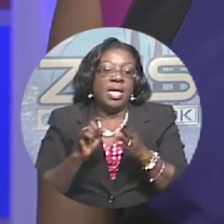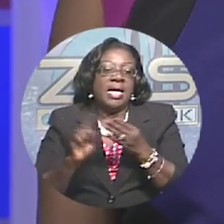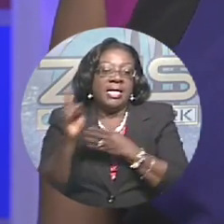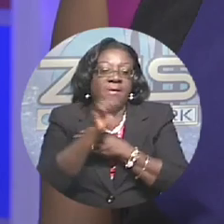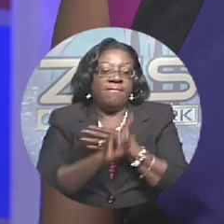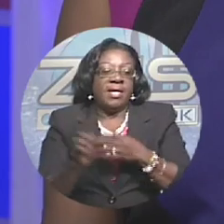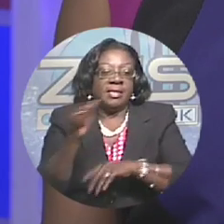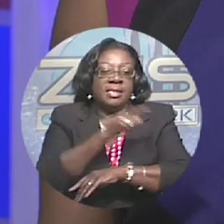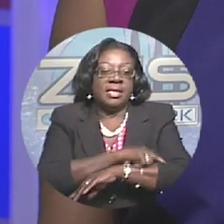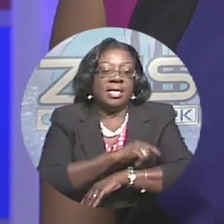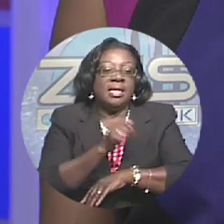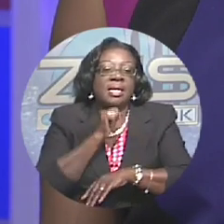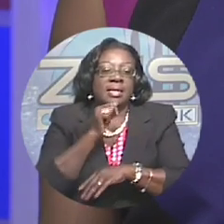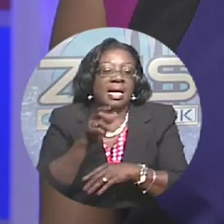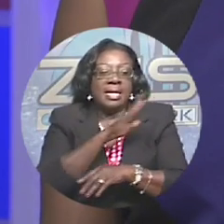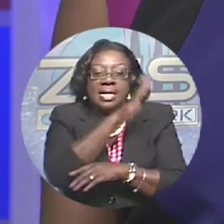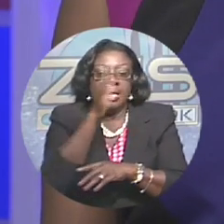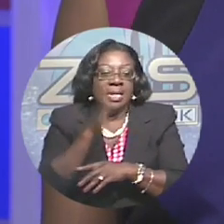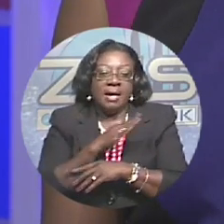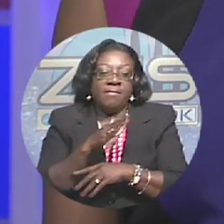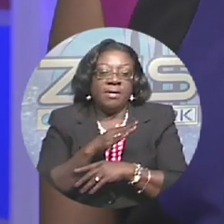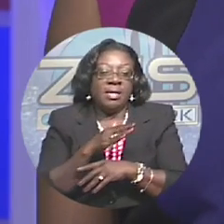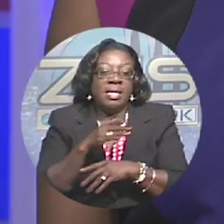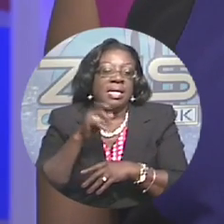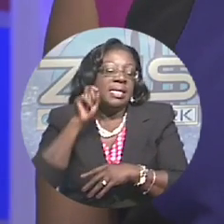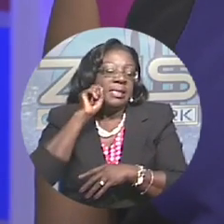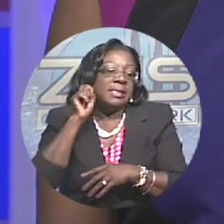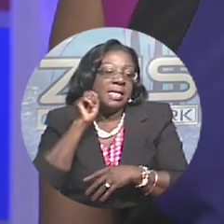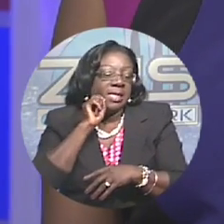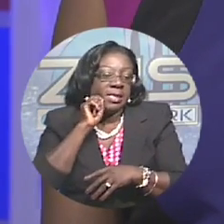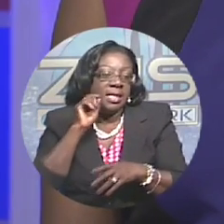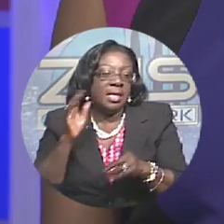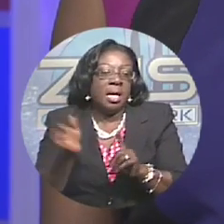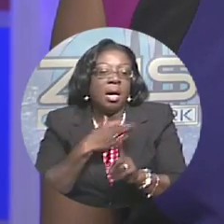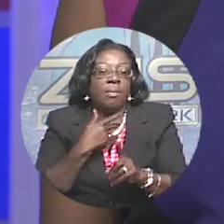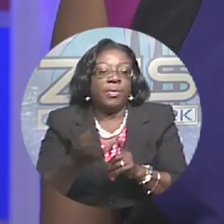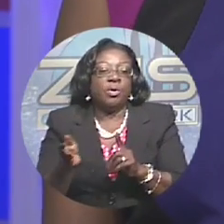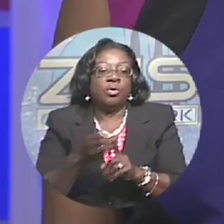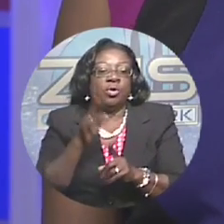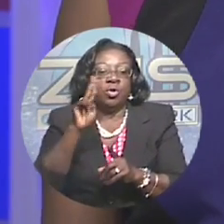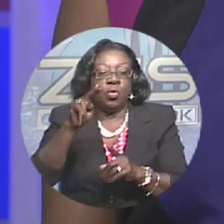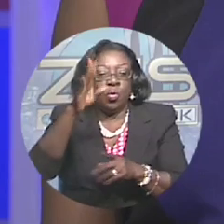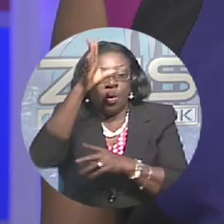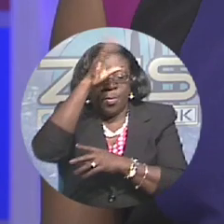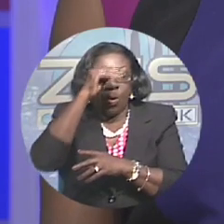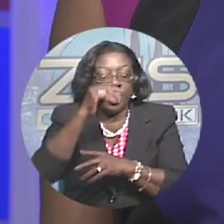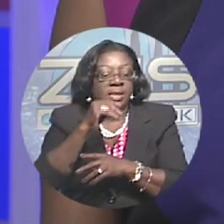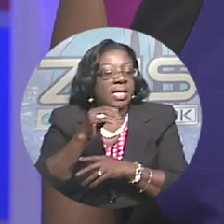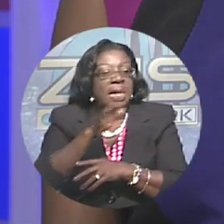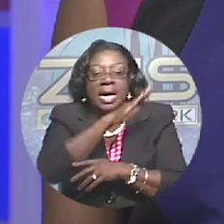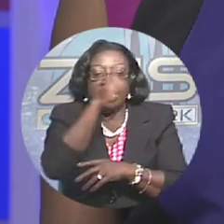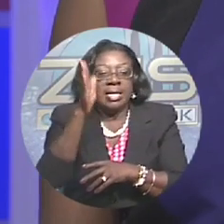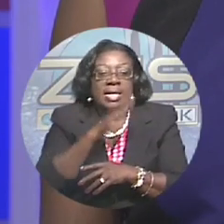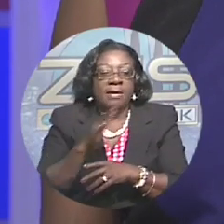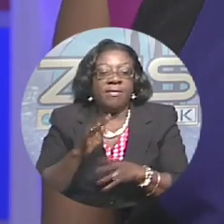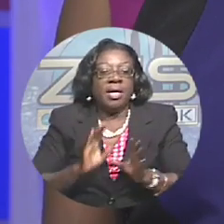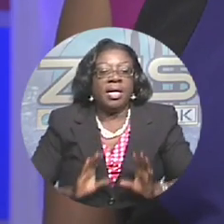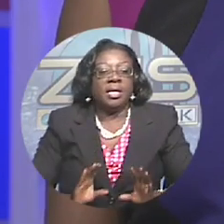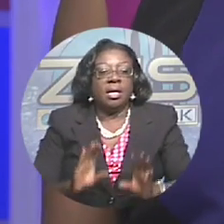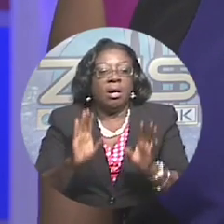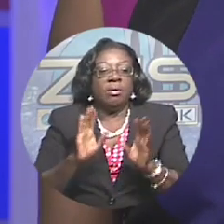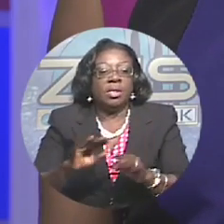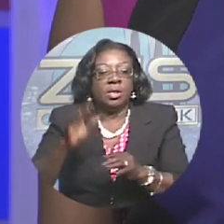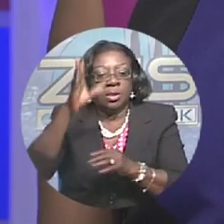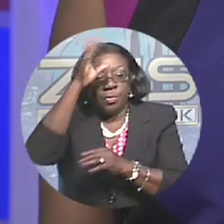he never sexually abused two underaged boys. Surrett also claimed that he never encouraged the boys to have anal sex with each